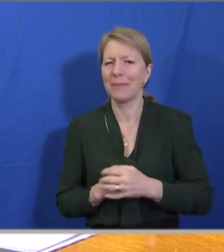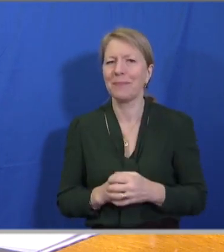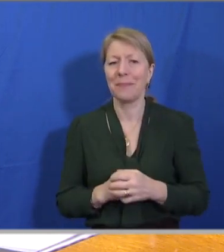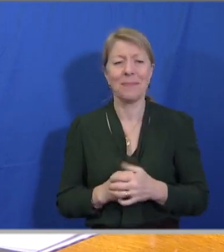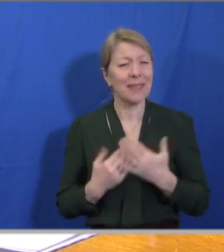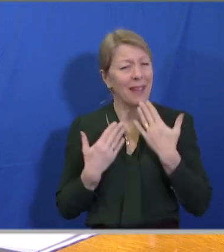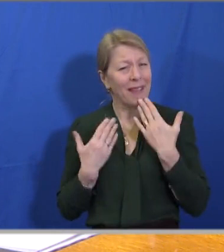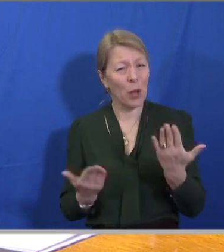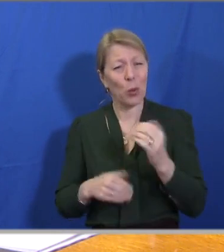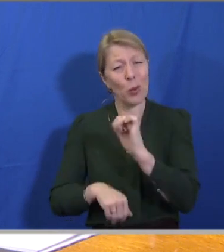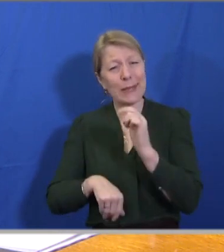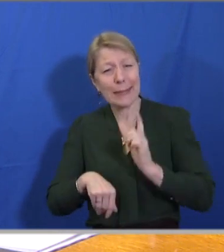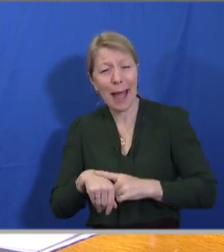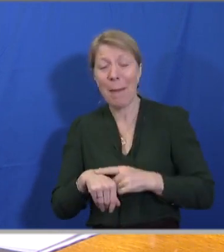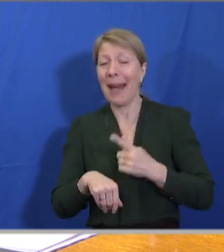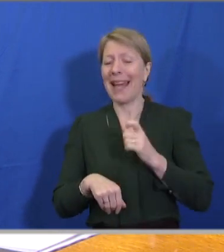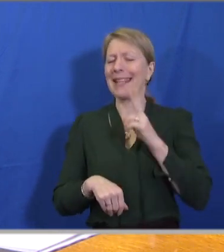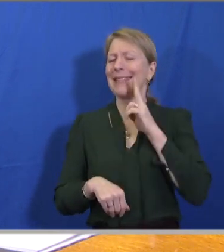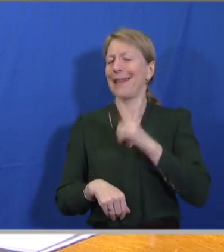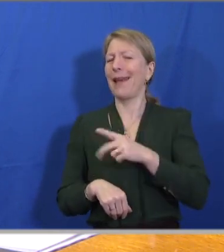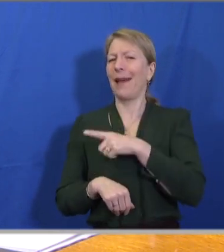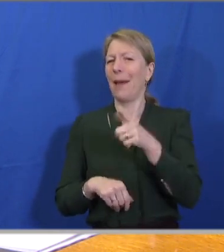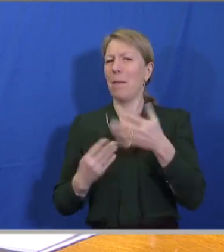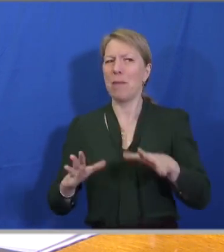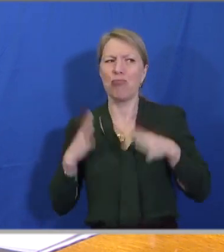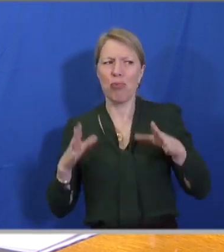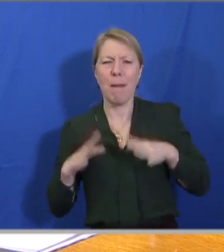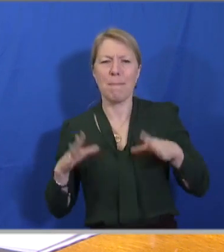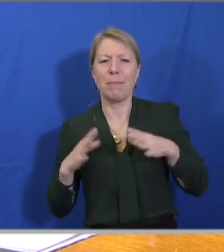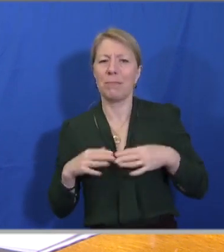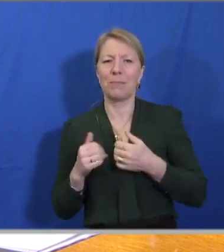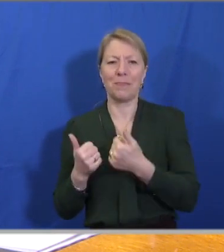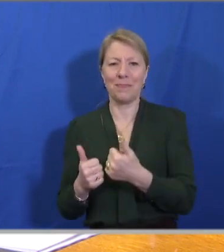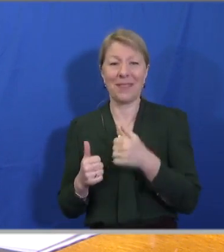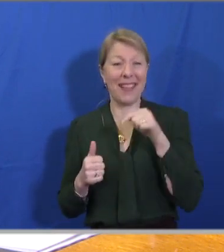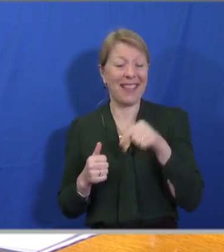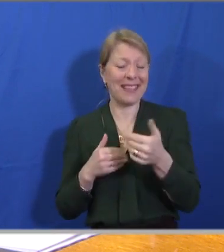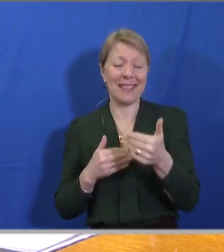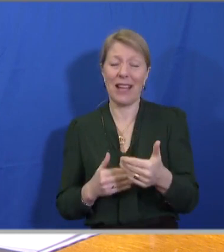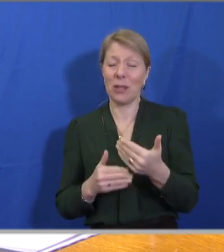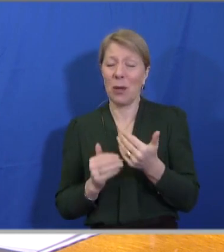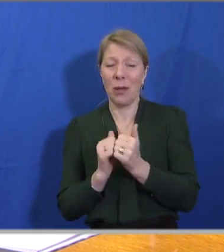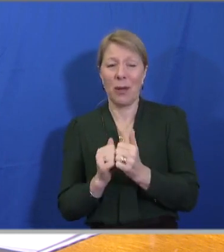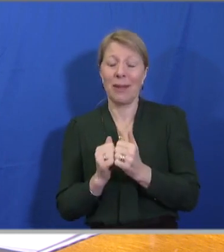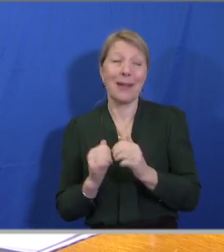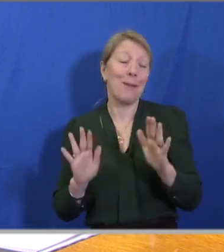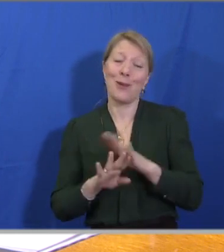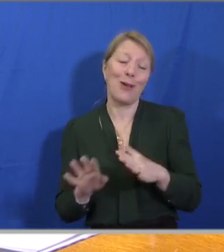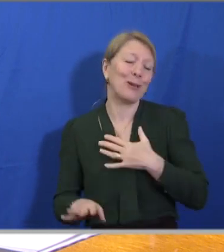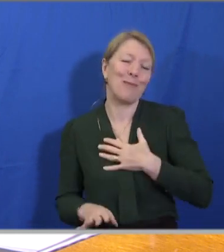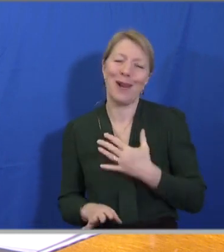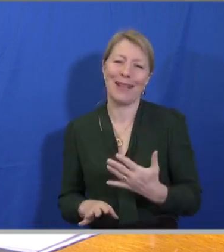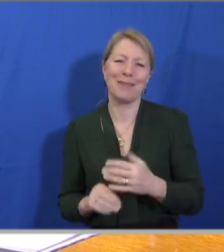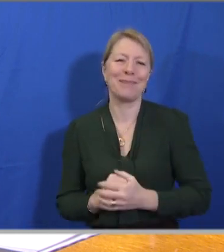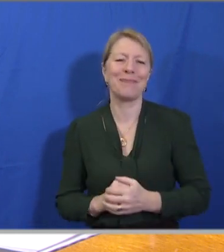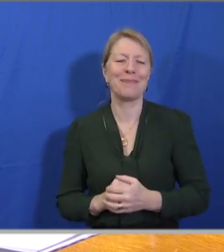was very clear, had been in place, and I think made this a very effective session. And again, that doesn't surprise me in the least. So, Goramila